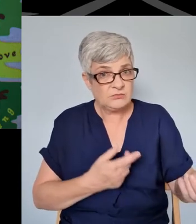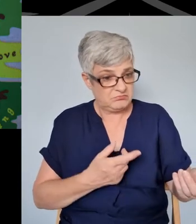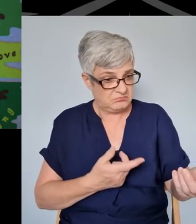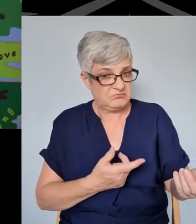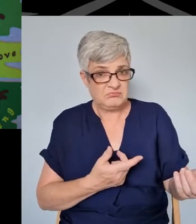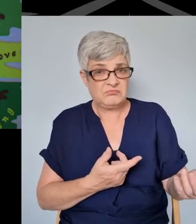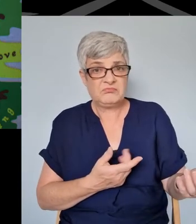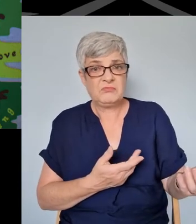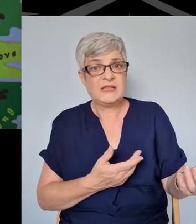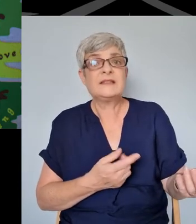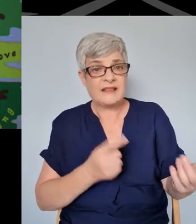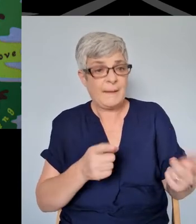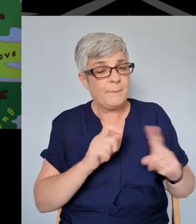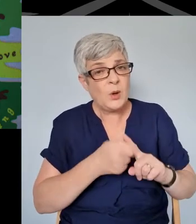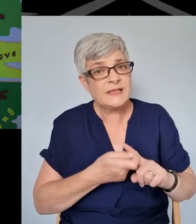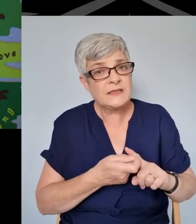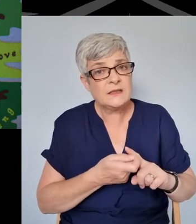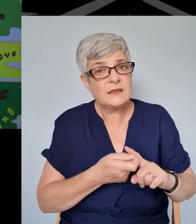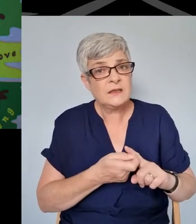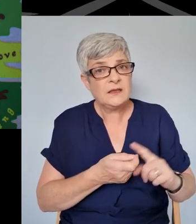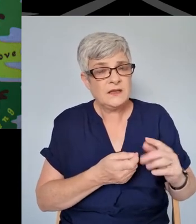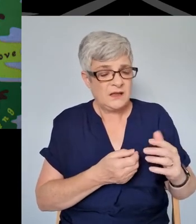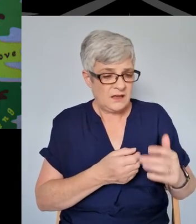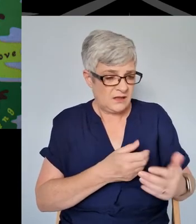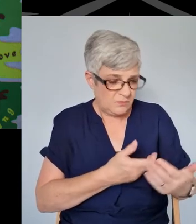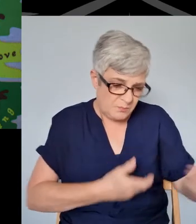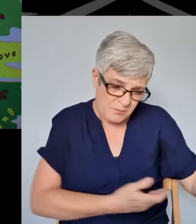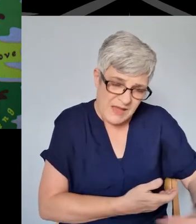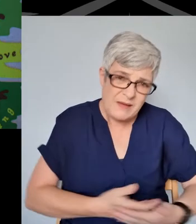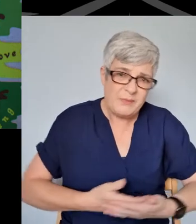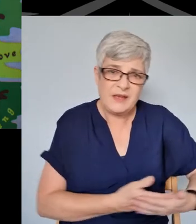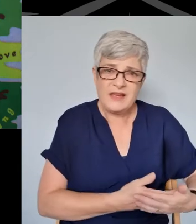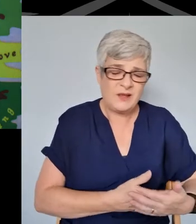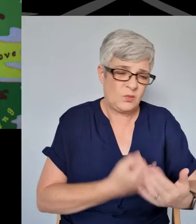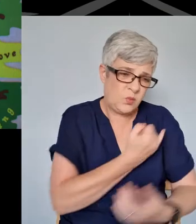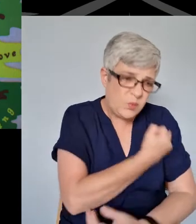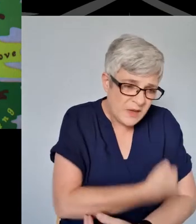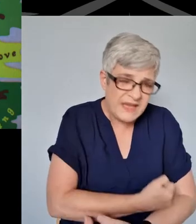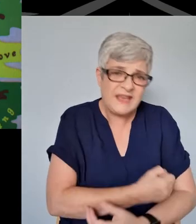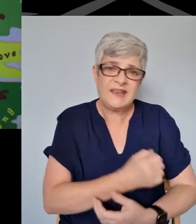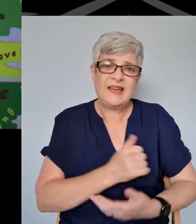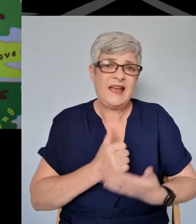point. Discarded child, weak, helpless, unable to do anything.